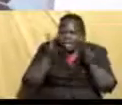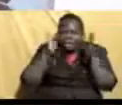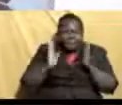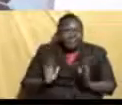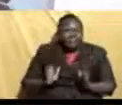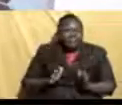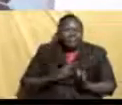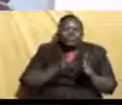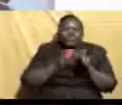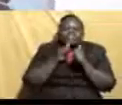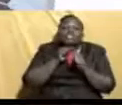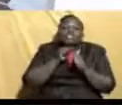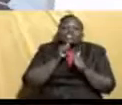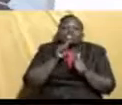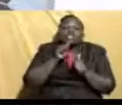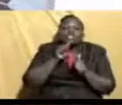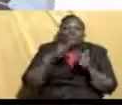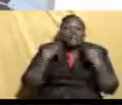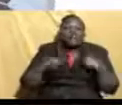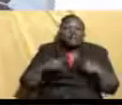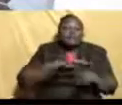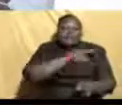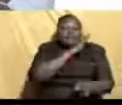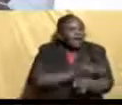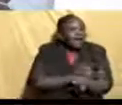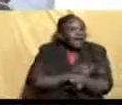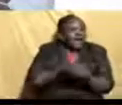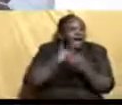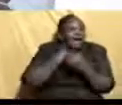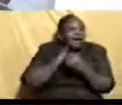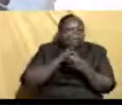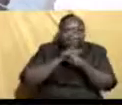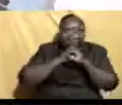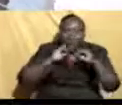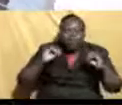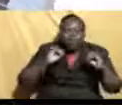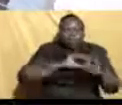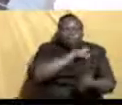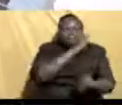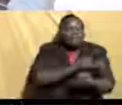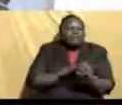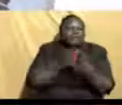sovereign cannot have absolute power of amendment.